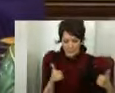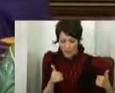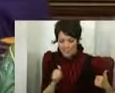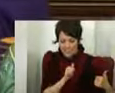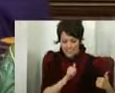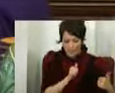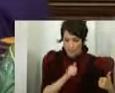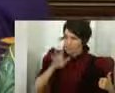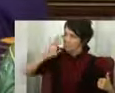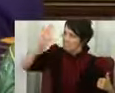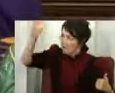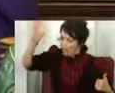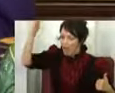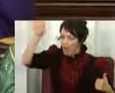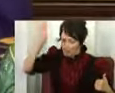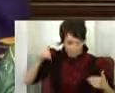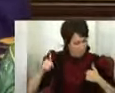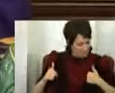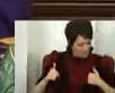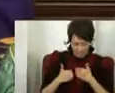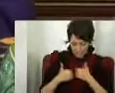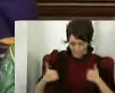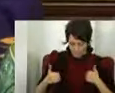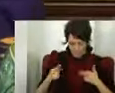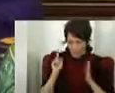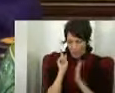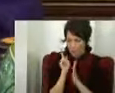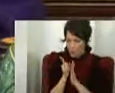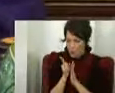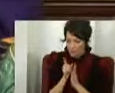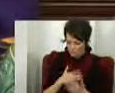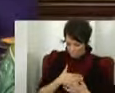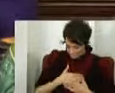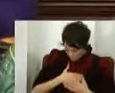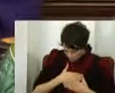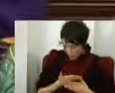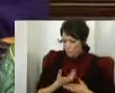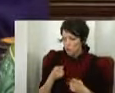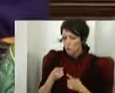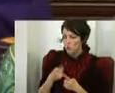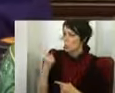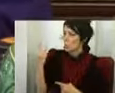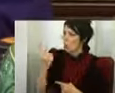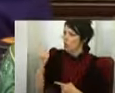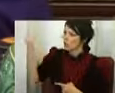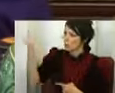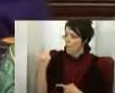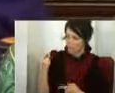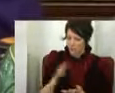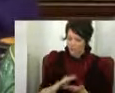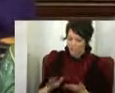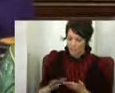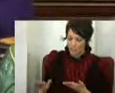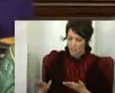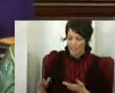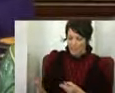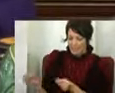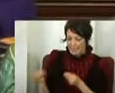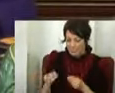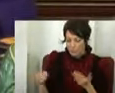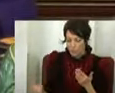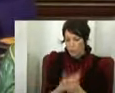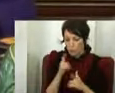God. So in a moment of silence, let us confess to the one who comes to forgive us and give us new life.